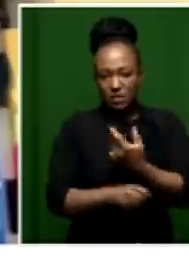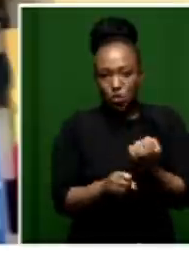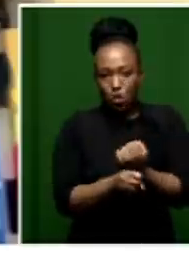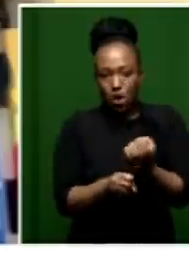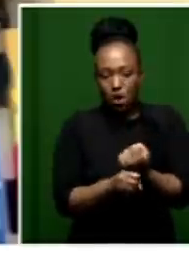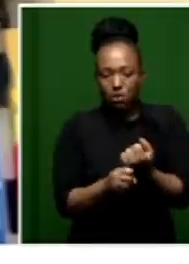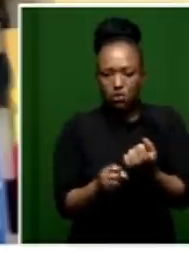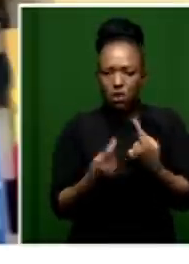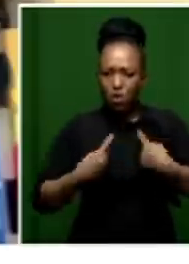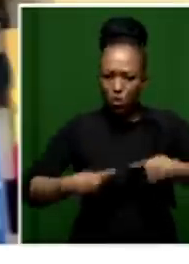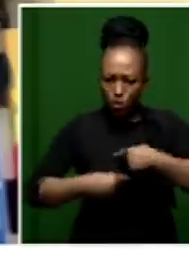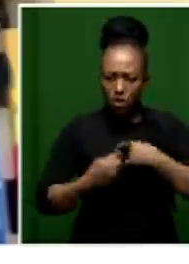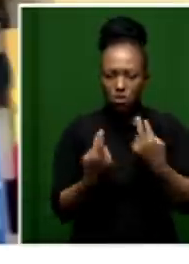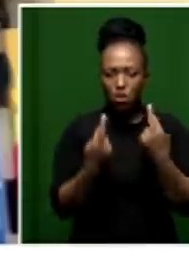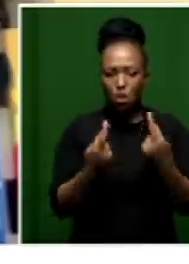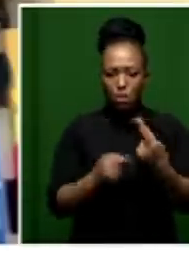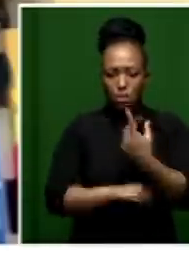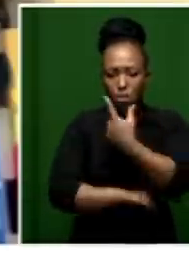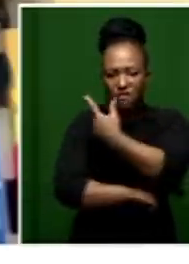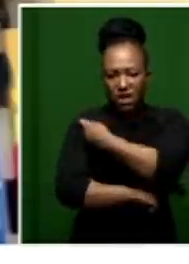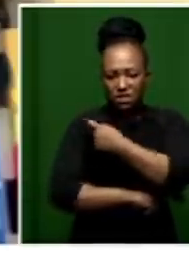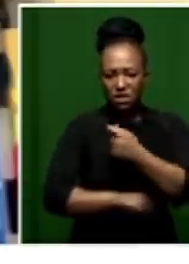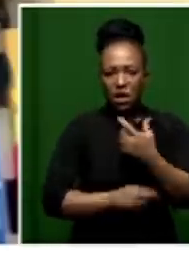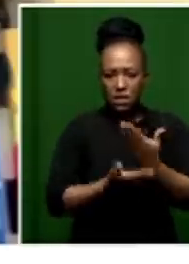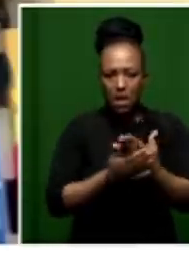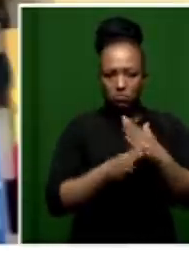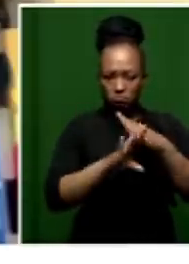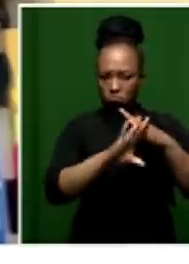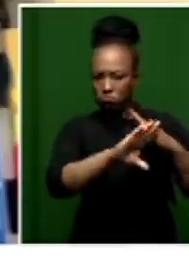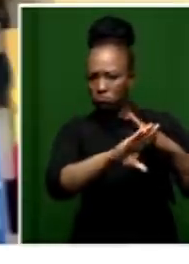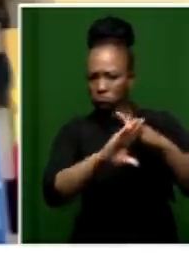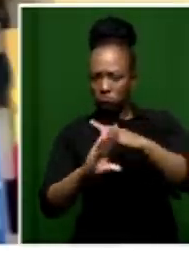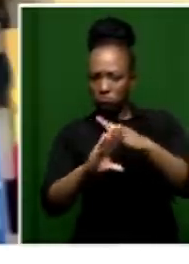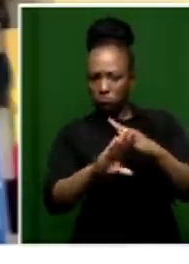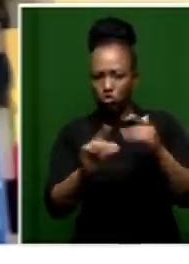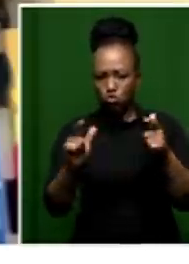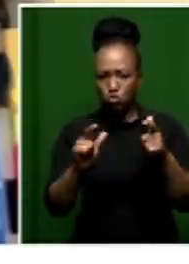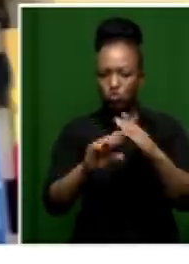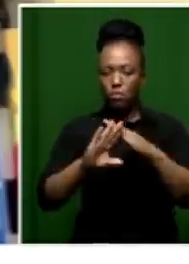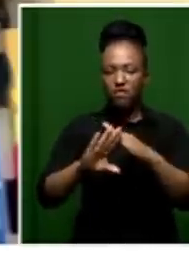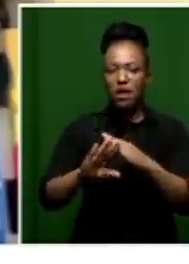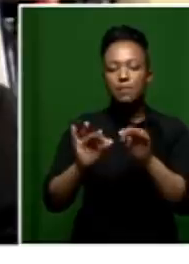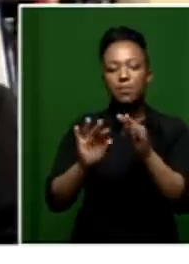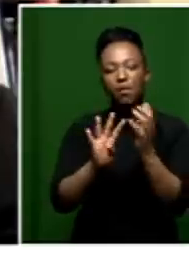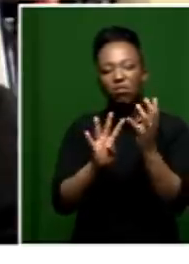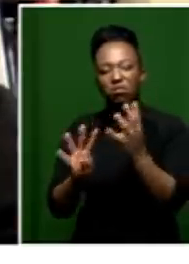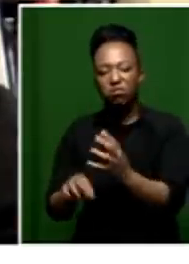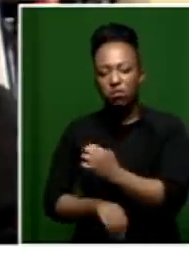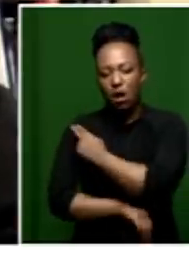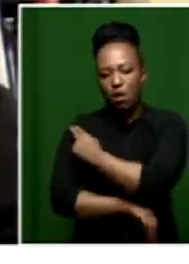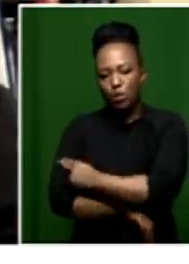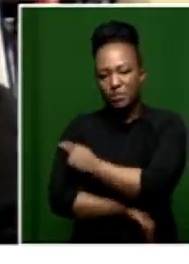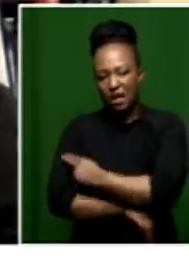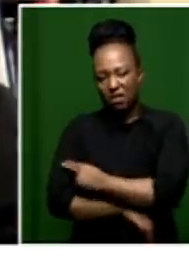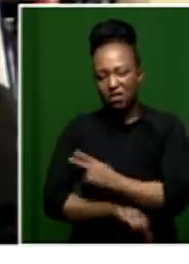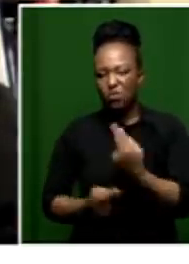hope and we still expect the vaccines to still hold against hospitalization and deaths. And